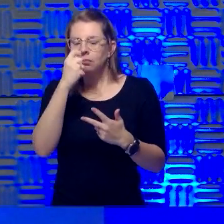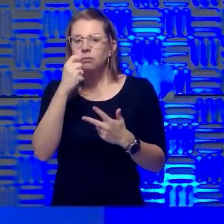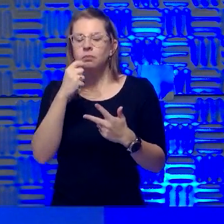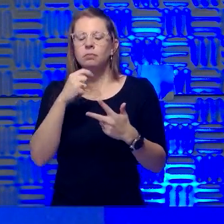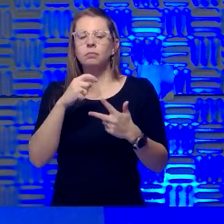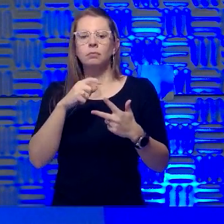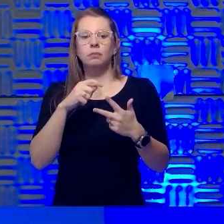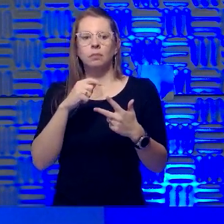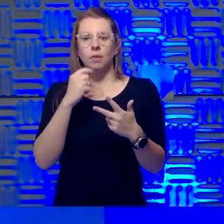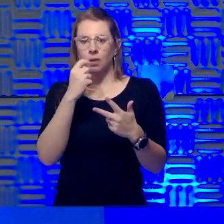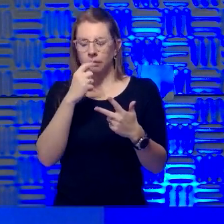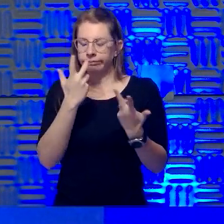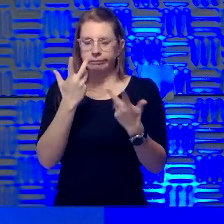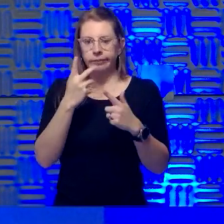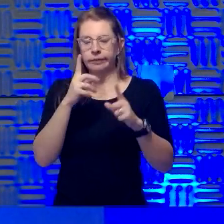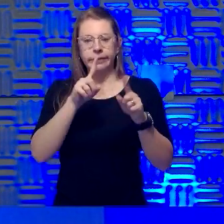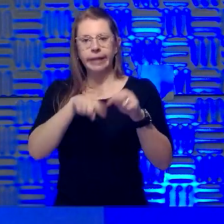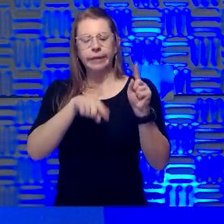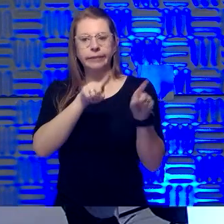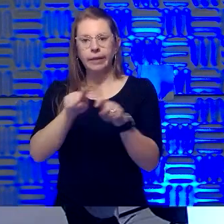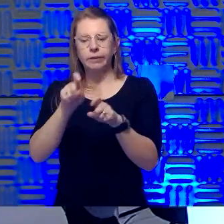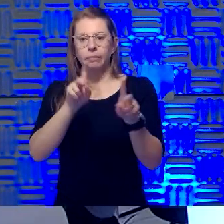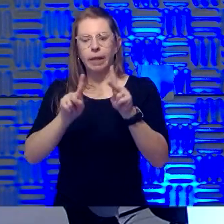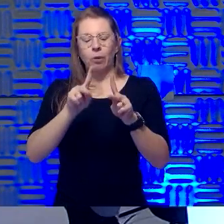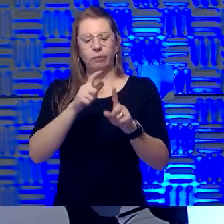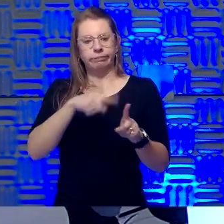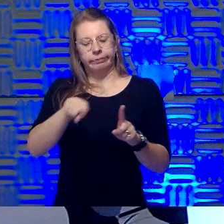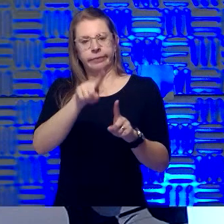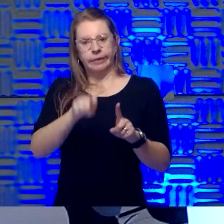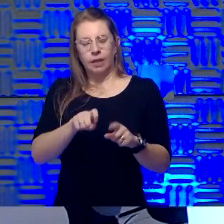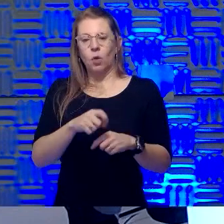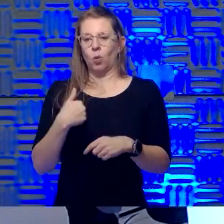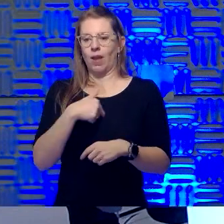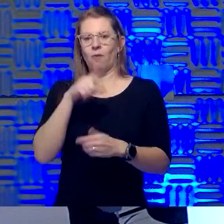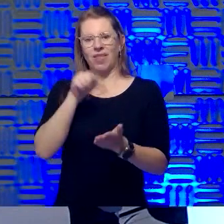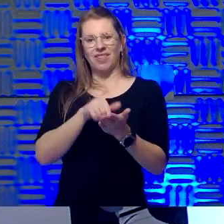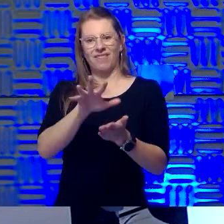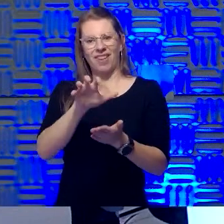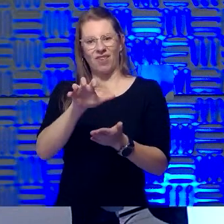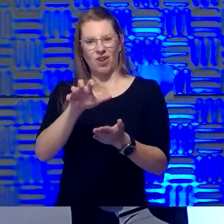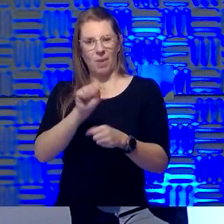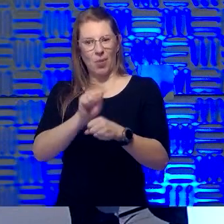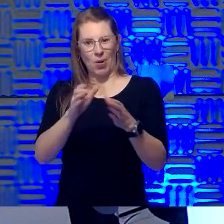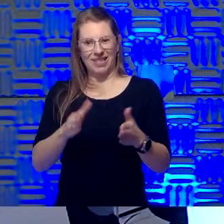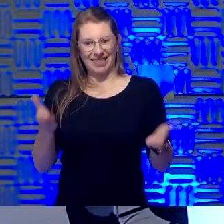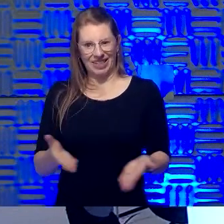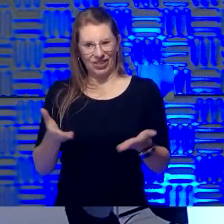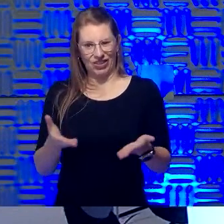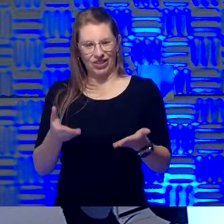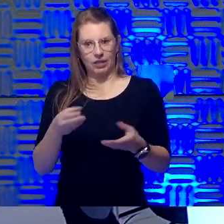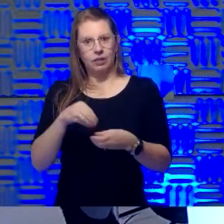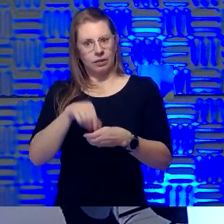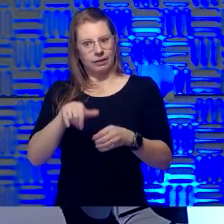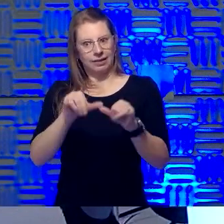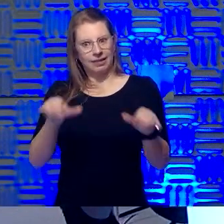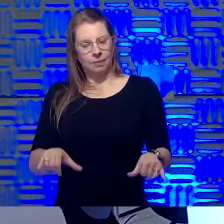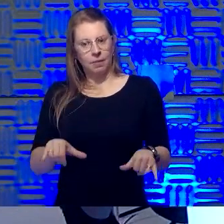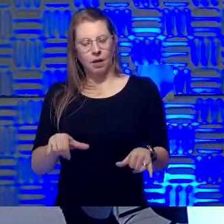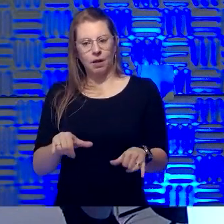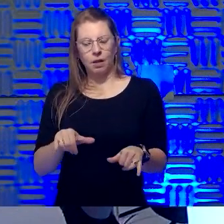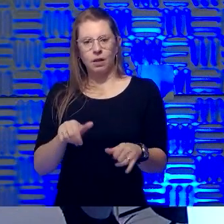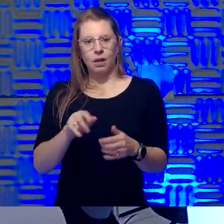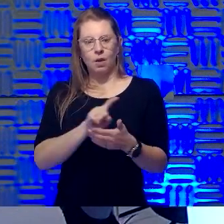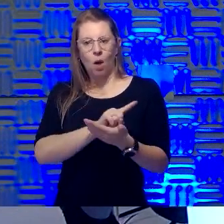so you can't test the people who really need it. Yeah, so we have 15,000 employees in our system, and if we did everybody once a week, we're going to burn